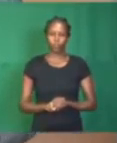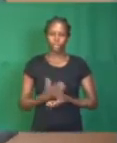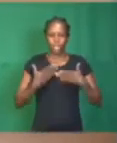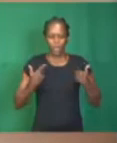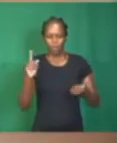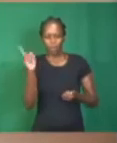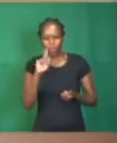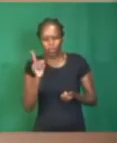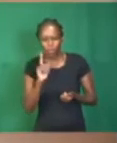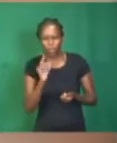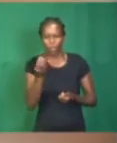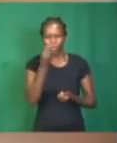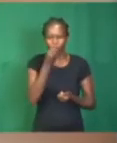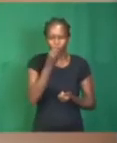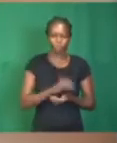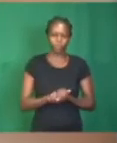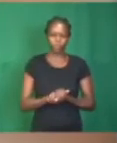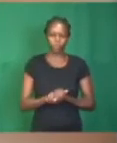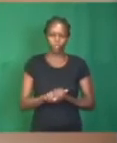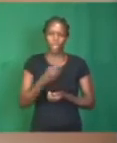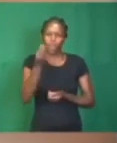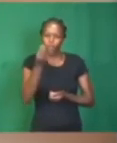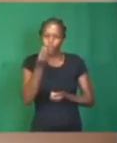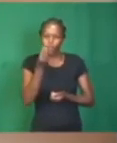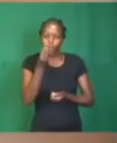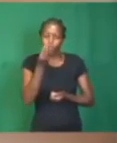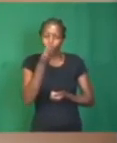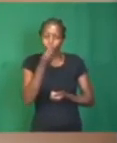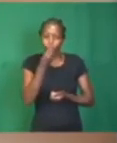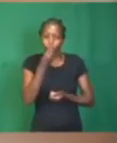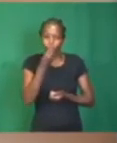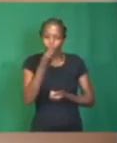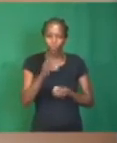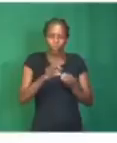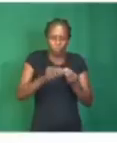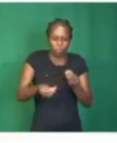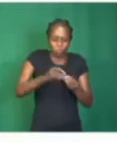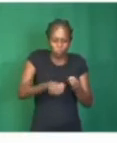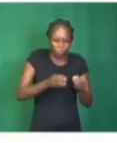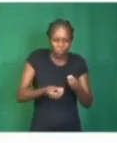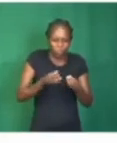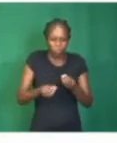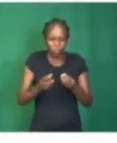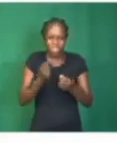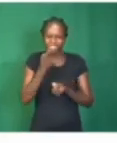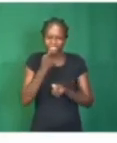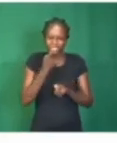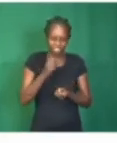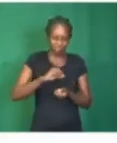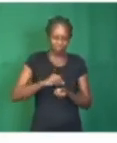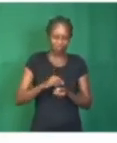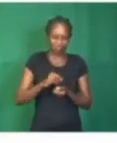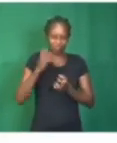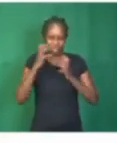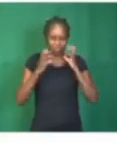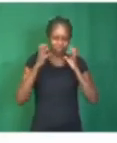stations. In the mouth, we said that food is being physically broken down by means of the teeth, mixed with